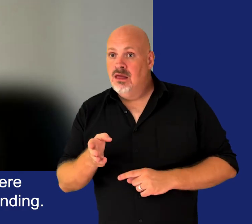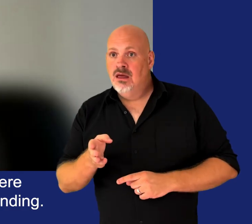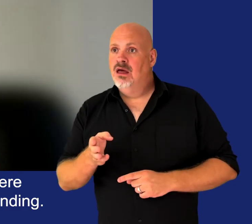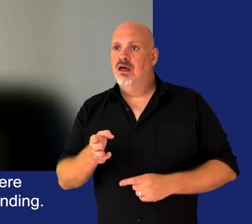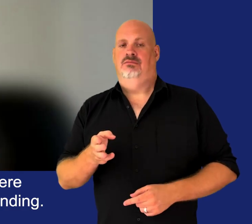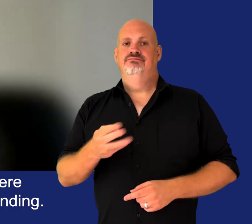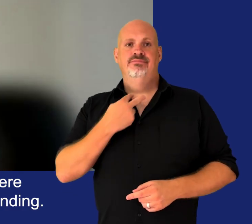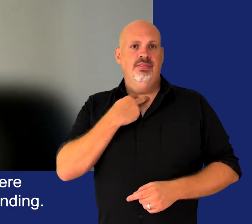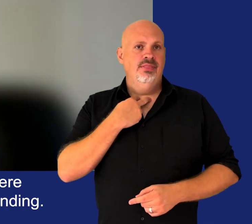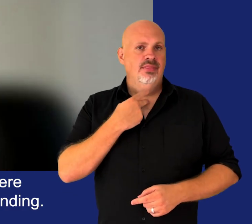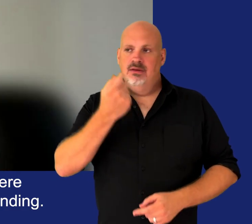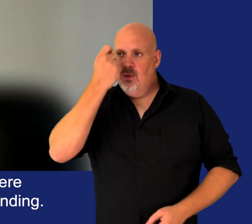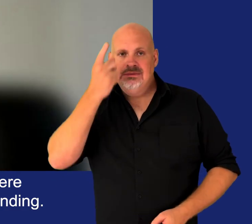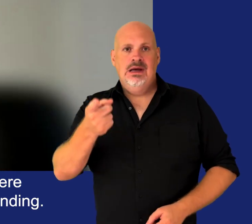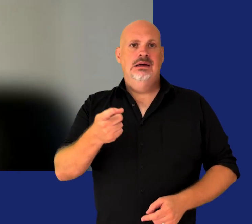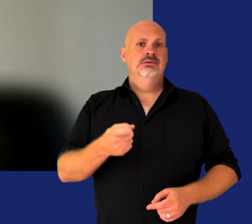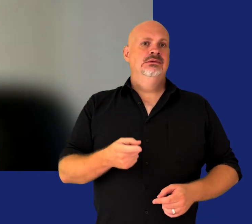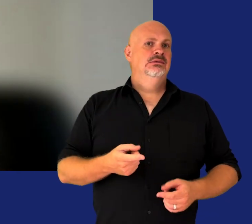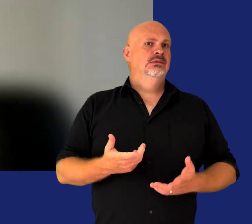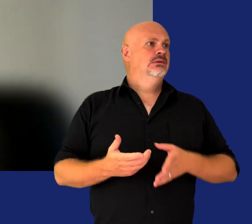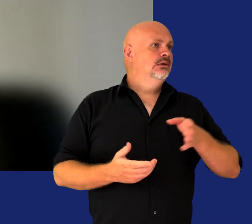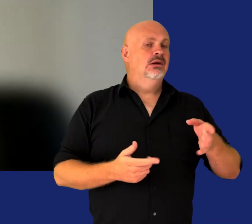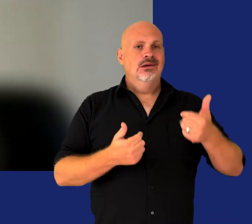not knowing if there is that understanding.